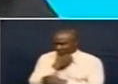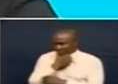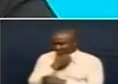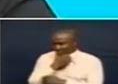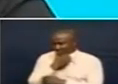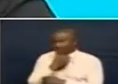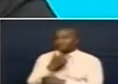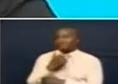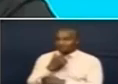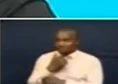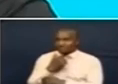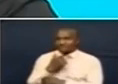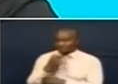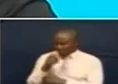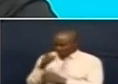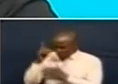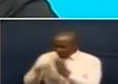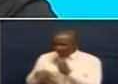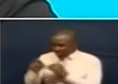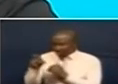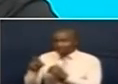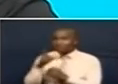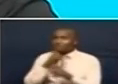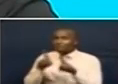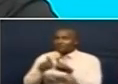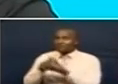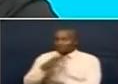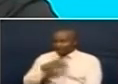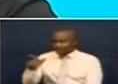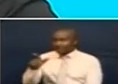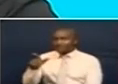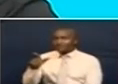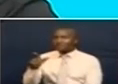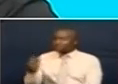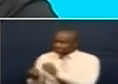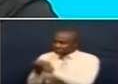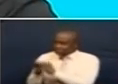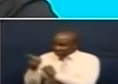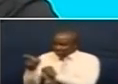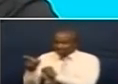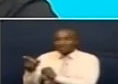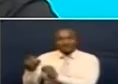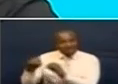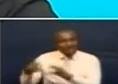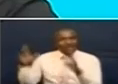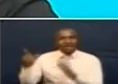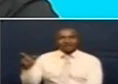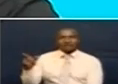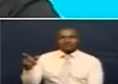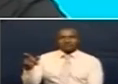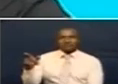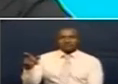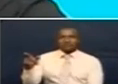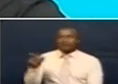exactly the narrative that my brother Savula is propagating that I